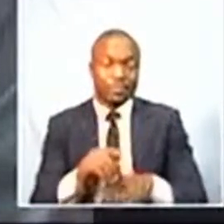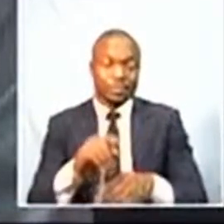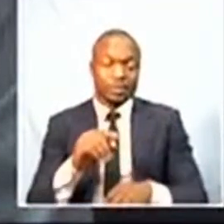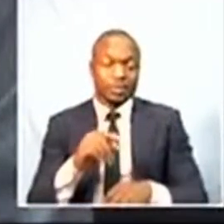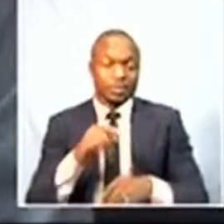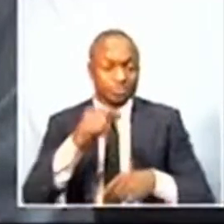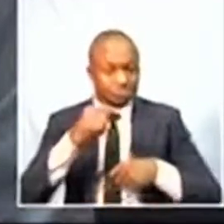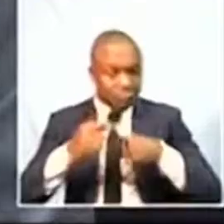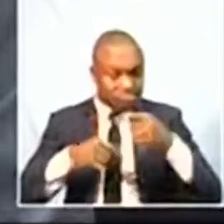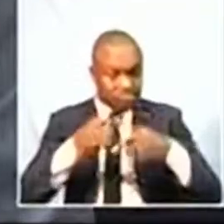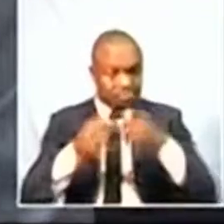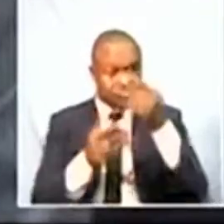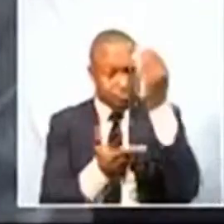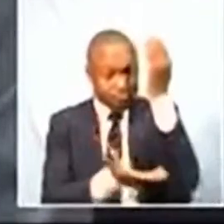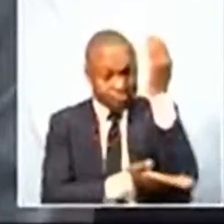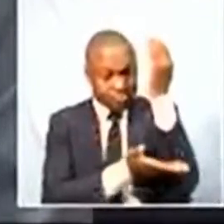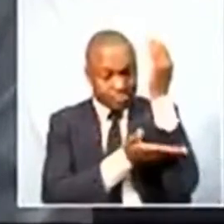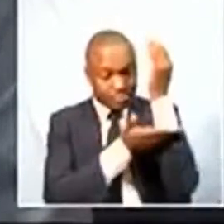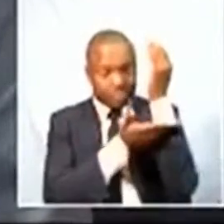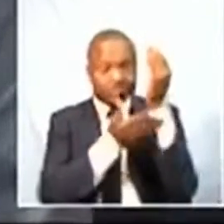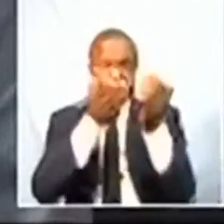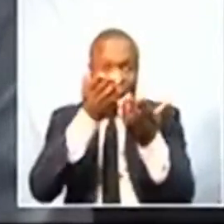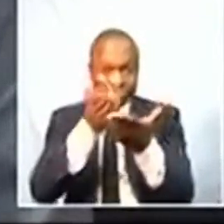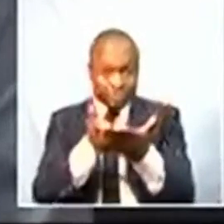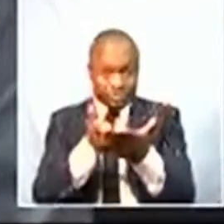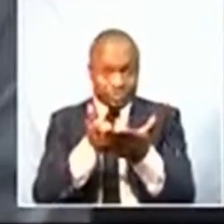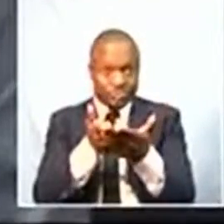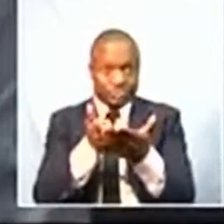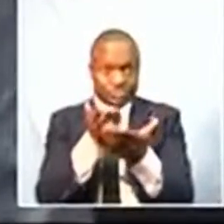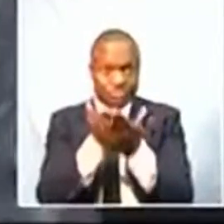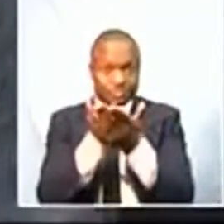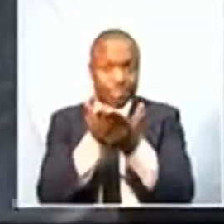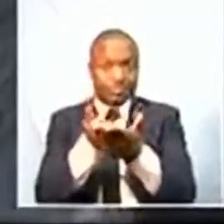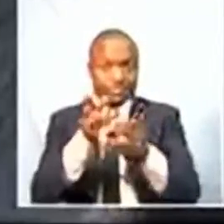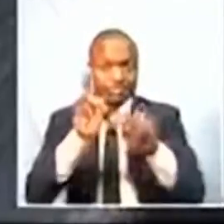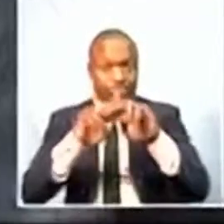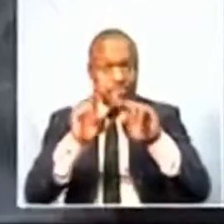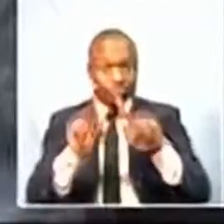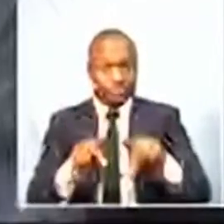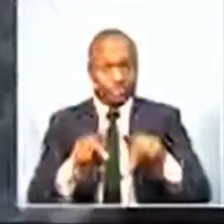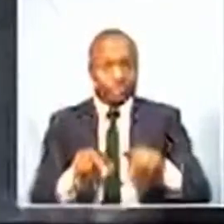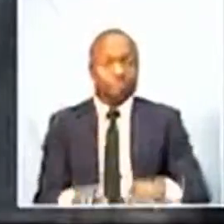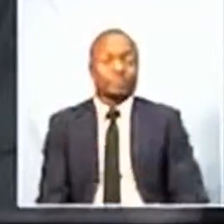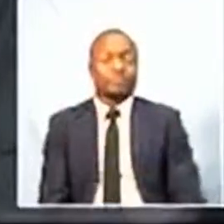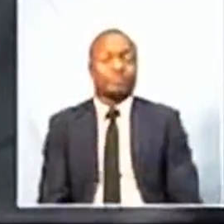going forward, there is an improvement there. I submit, Chair.